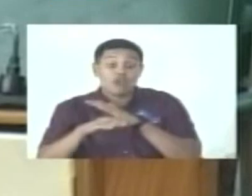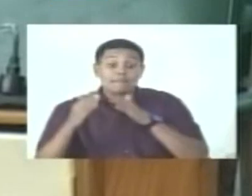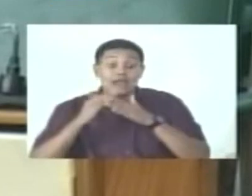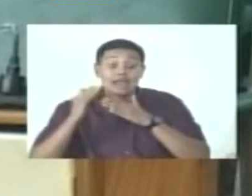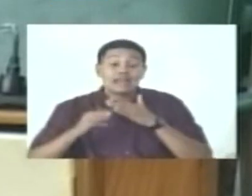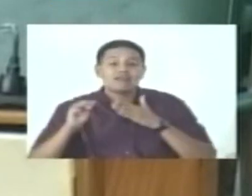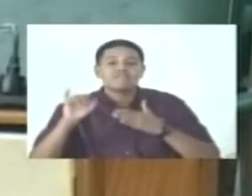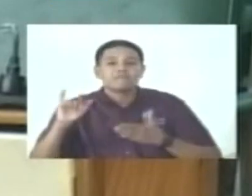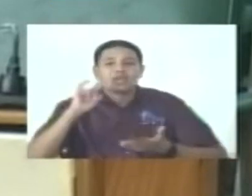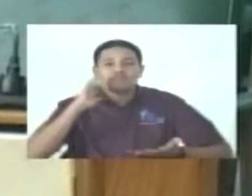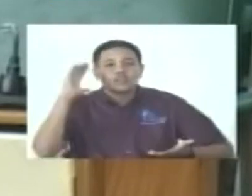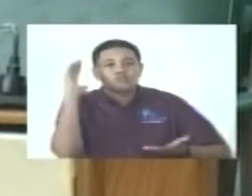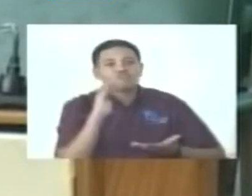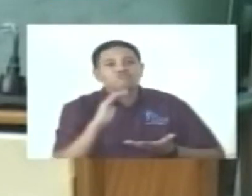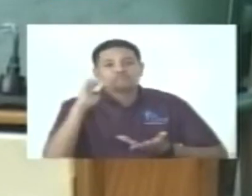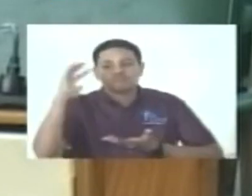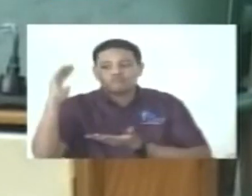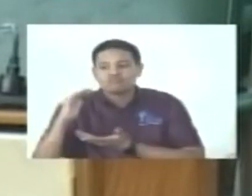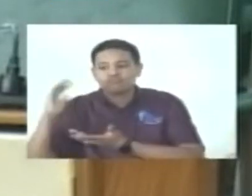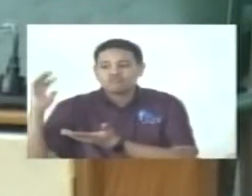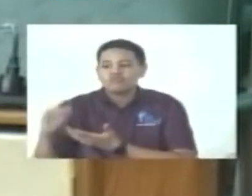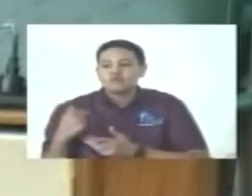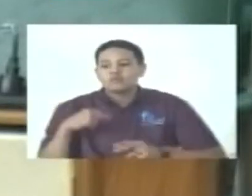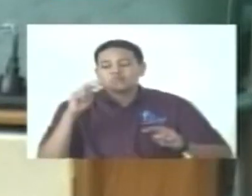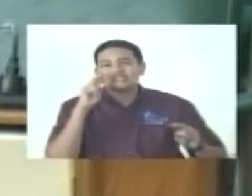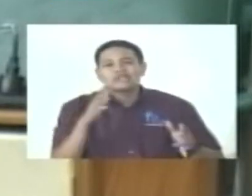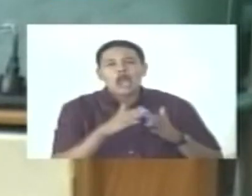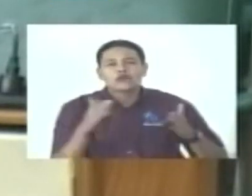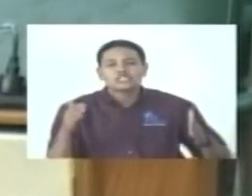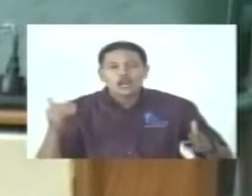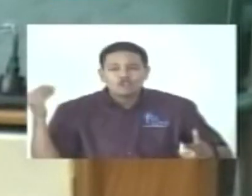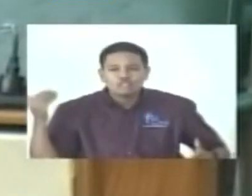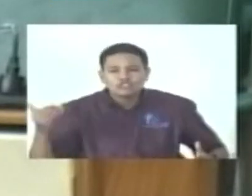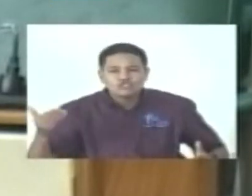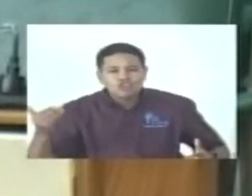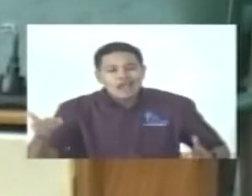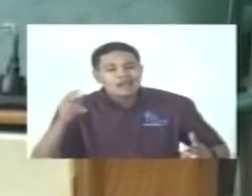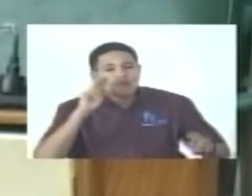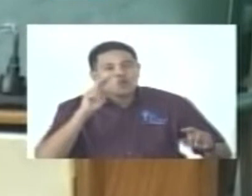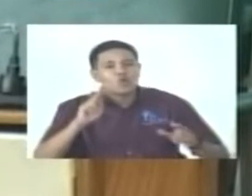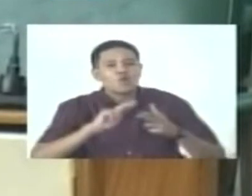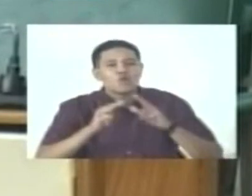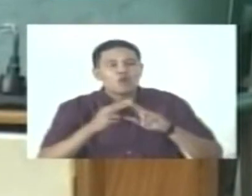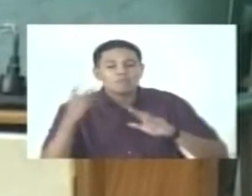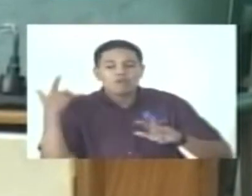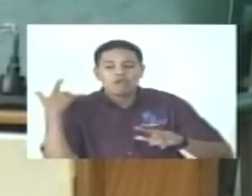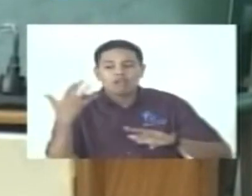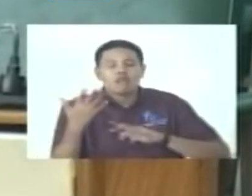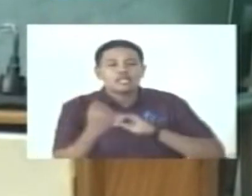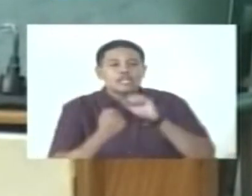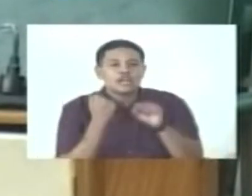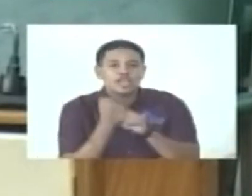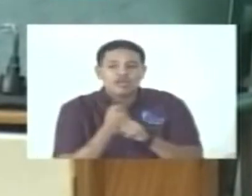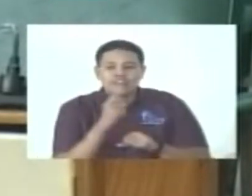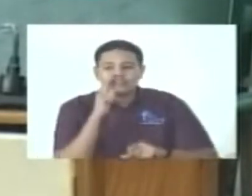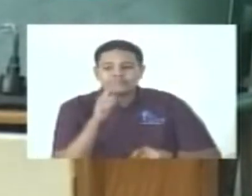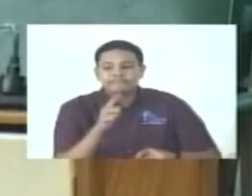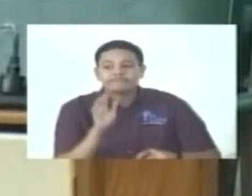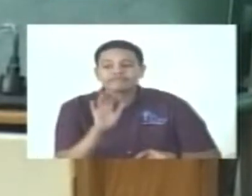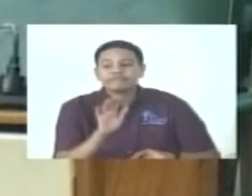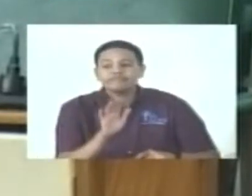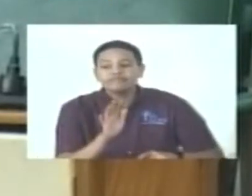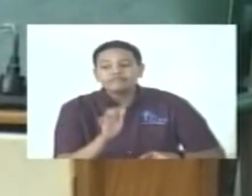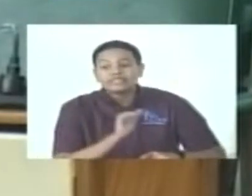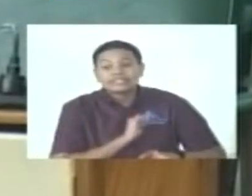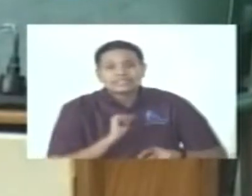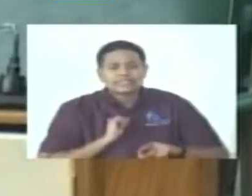are down. And we've seen this as a general trend as we have been looking at the numbers over the past couple of years as the Senate's time has